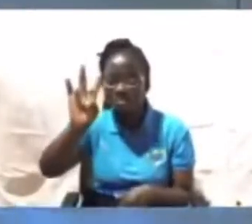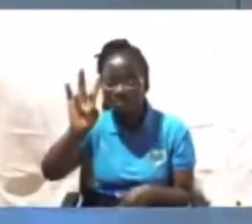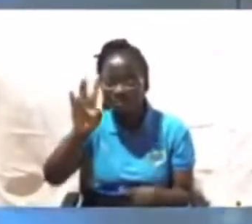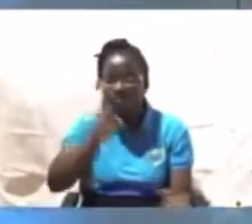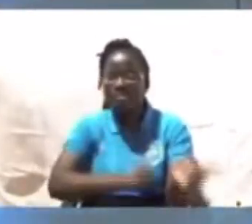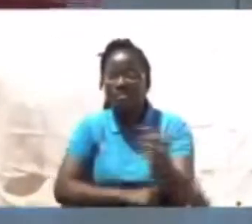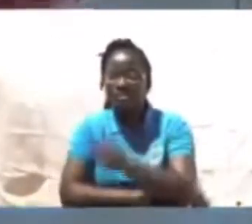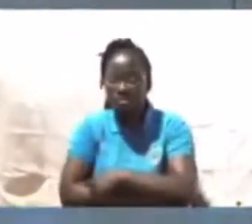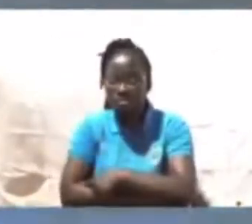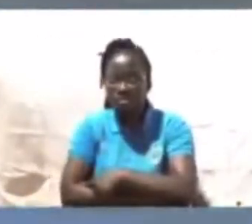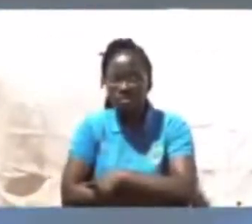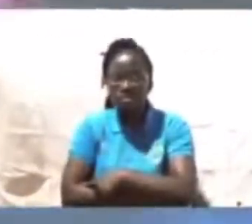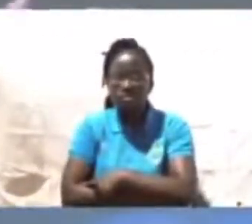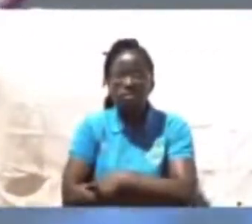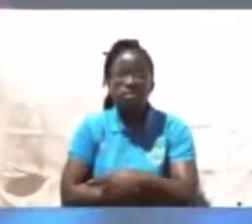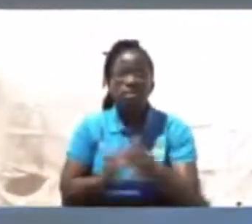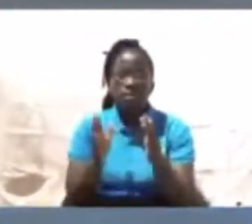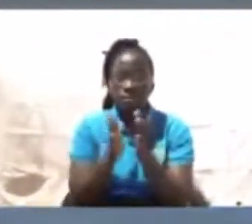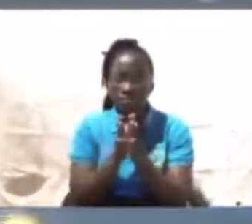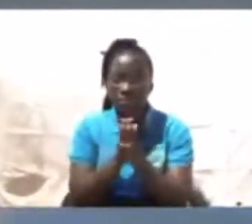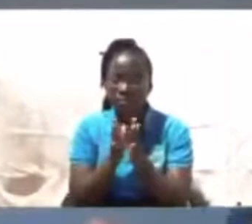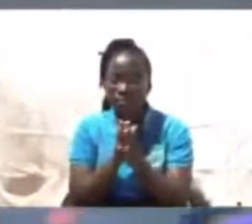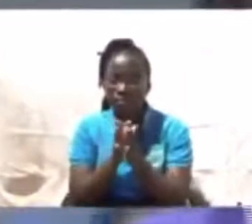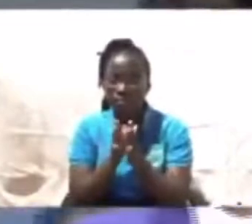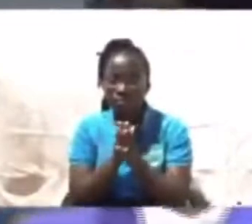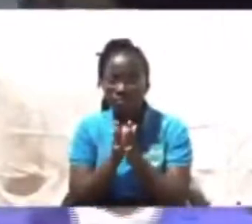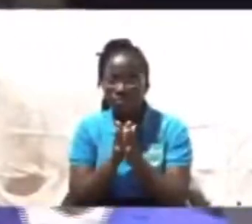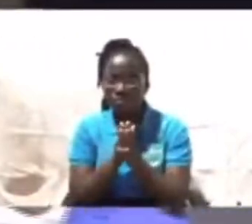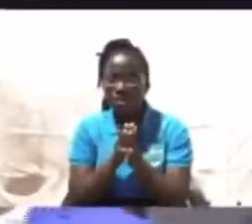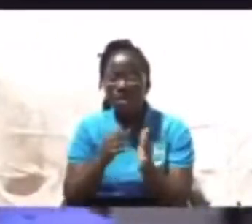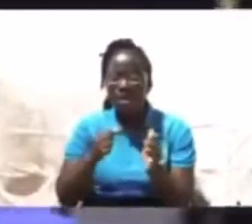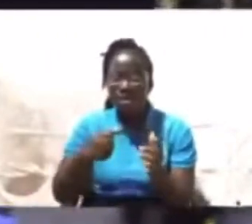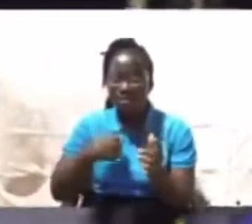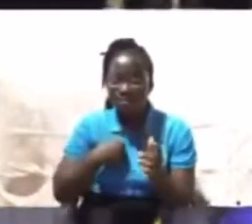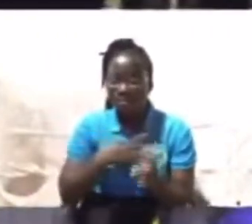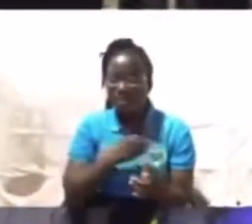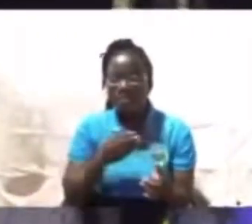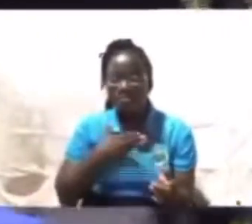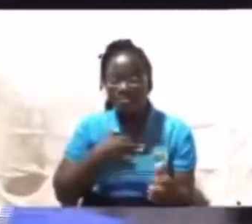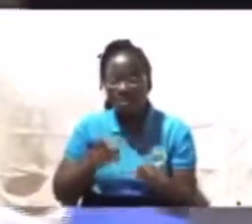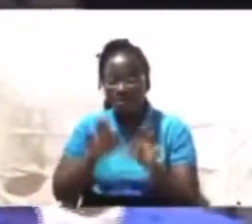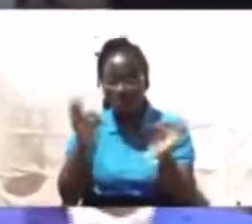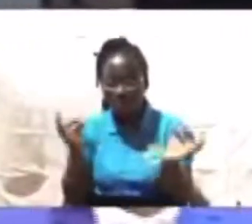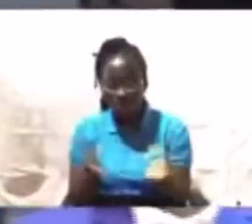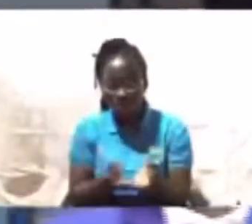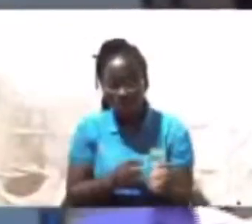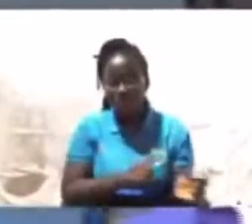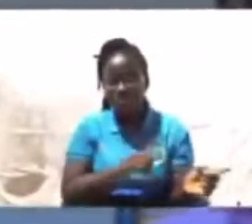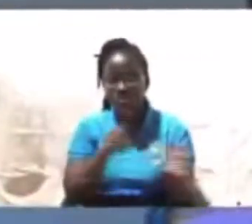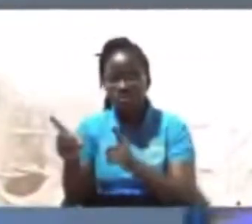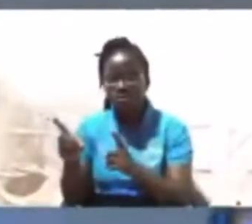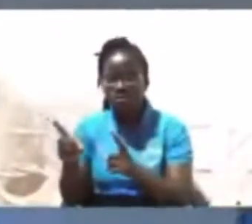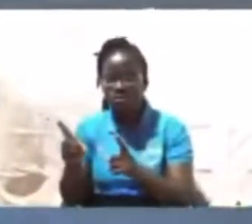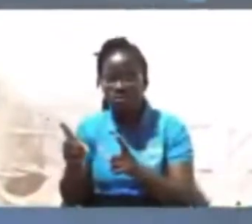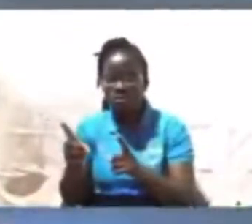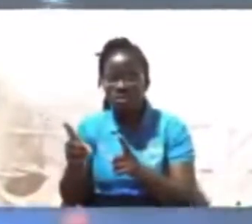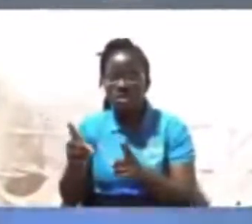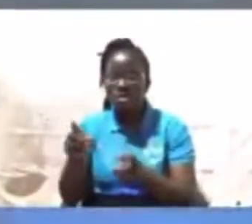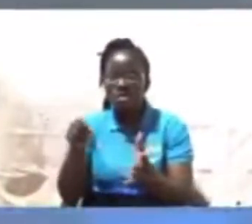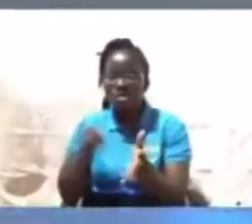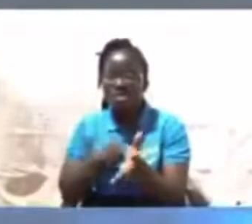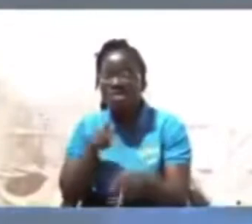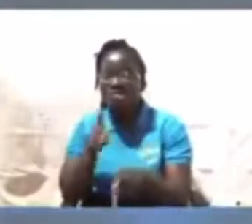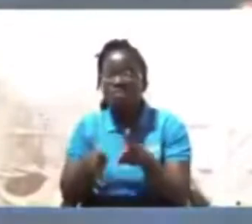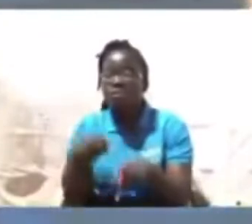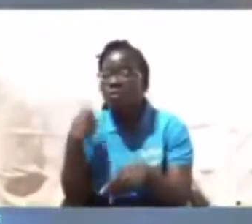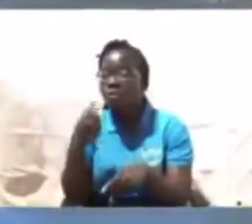ene ya kopenyir hwie ene maka akyeren se your time is up when draw no me baba ji ndro na odi